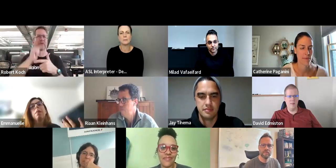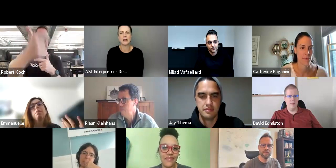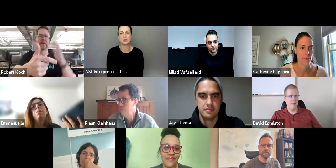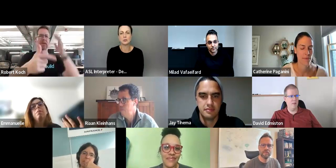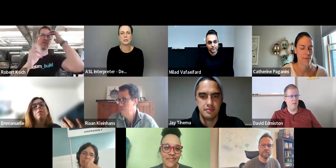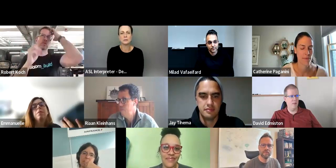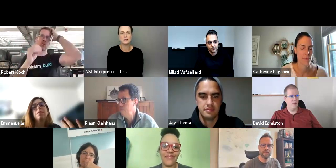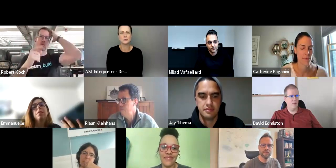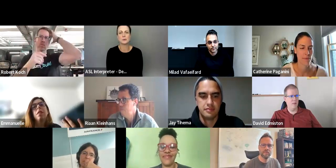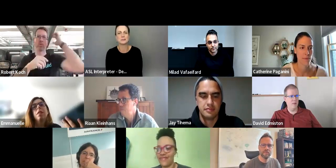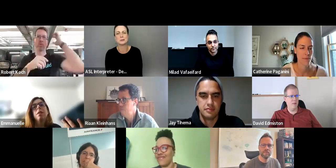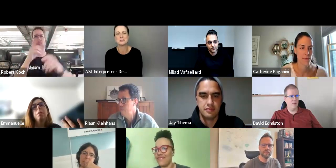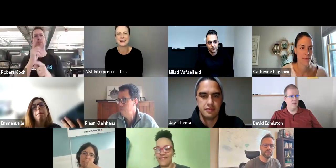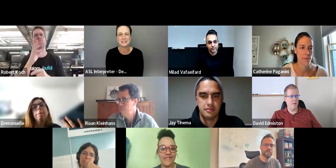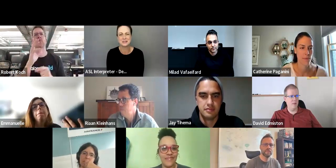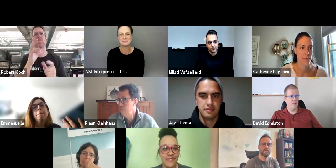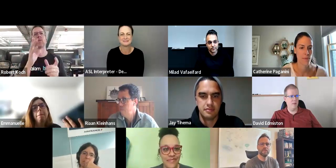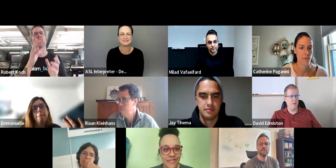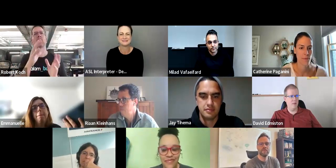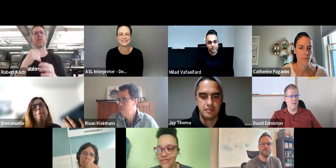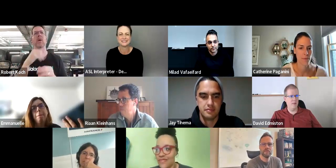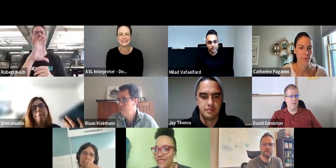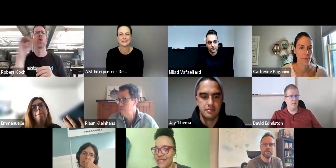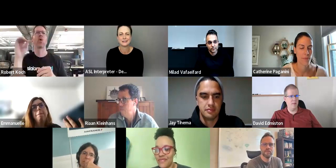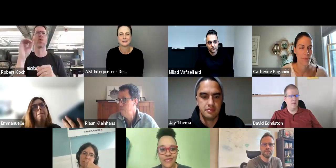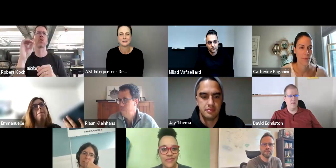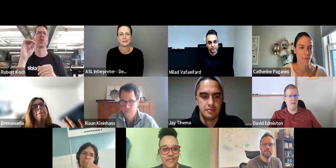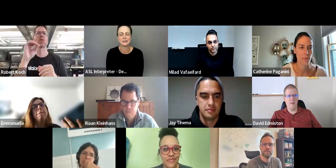so after 2 years, we'll see who's next.